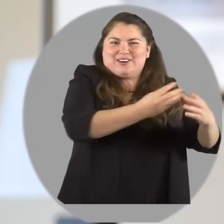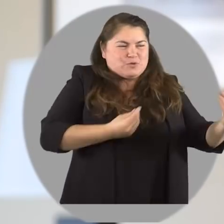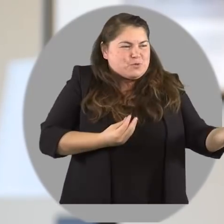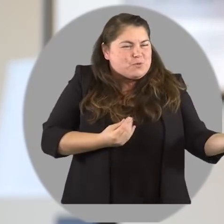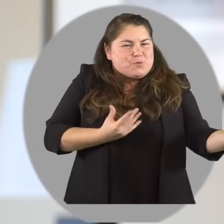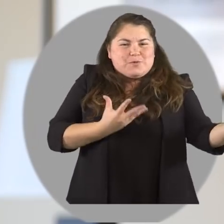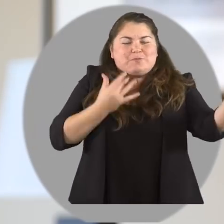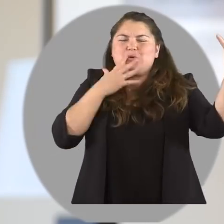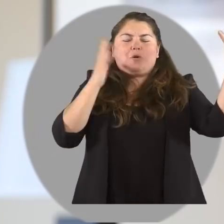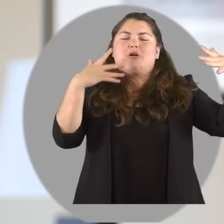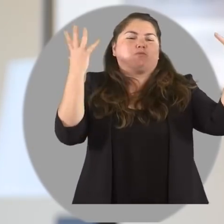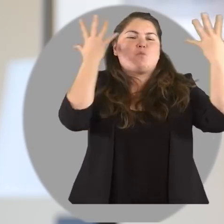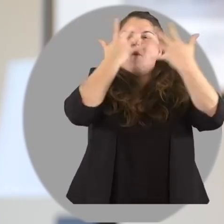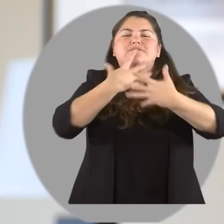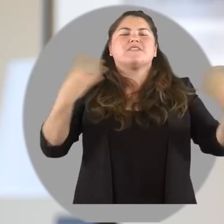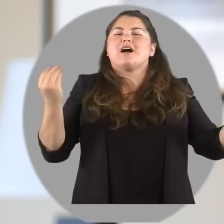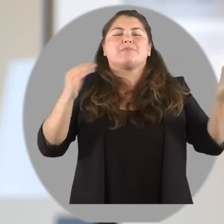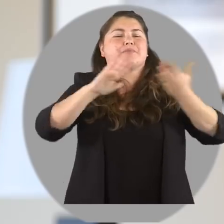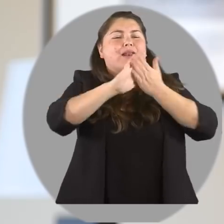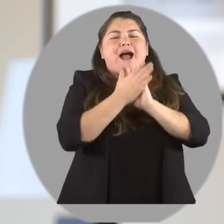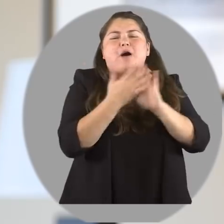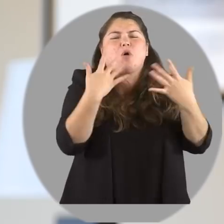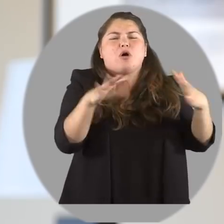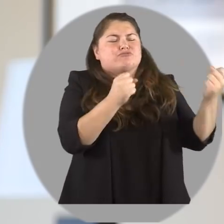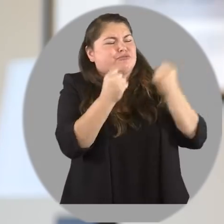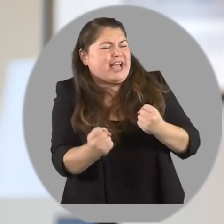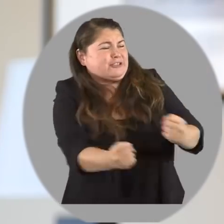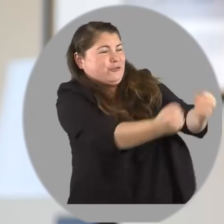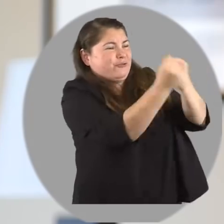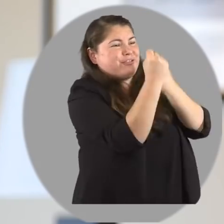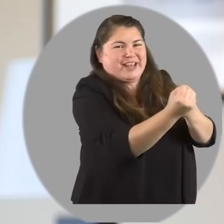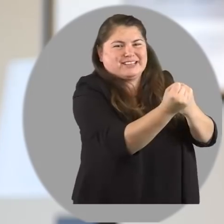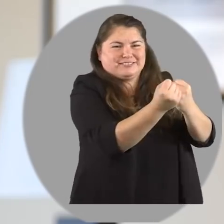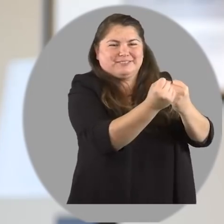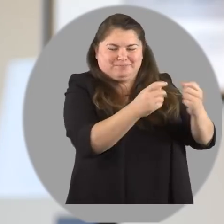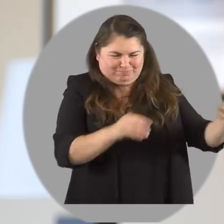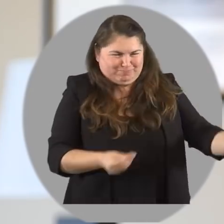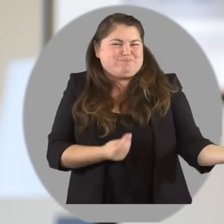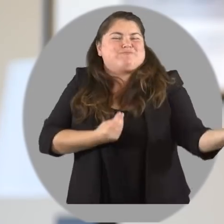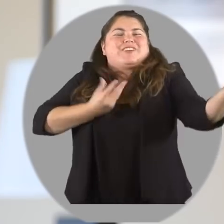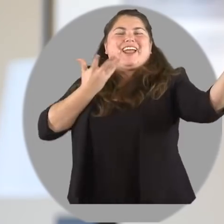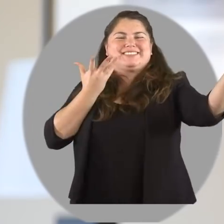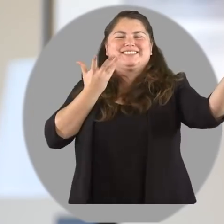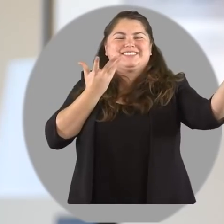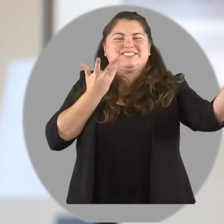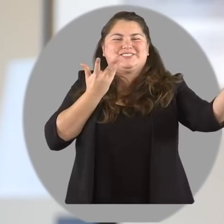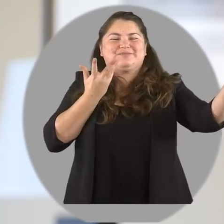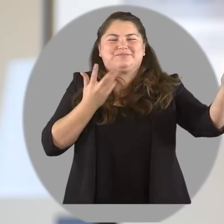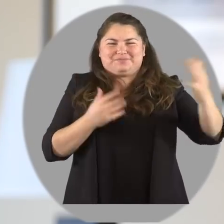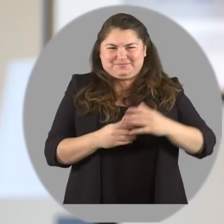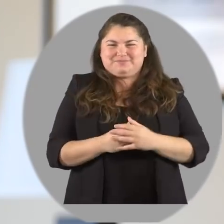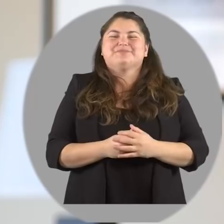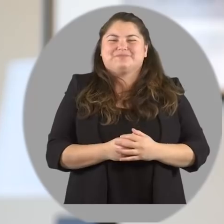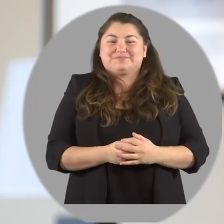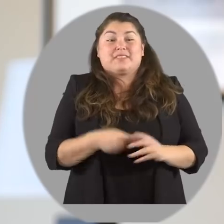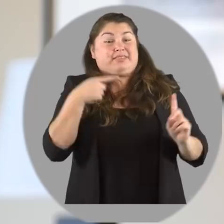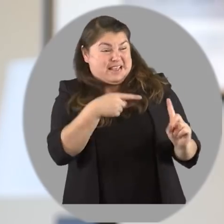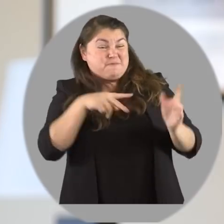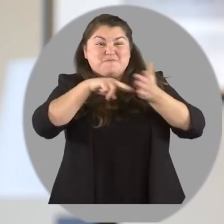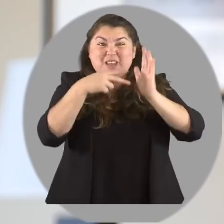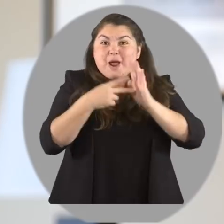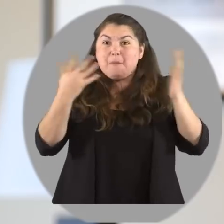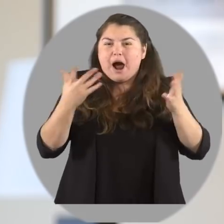that not only does their light burn brighter and stronger, so do ours.